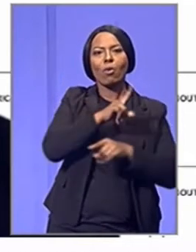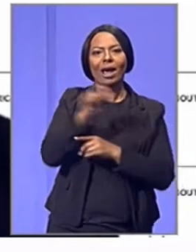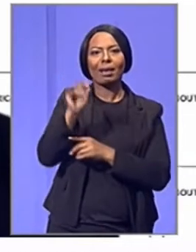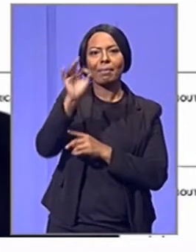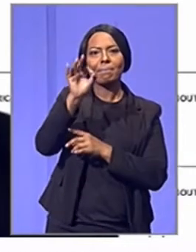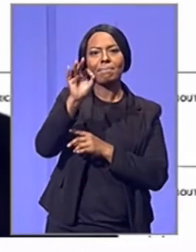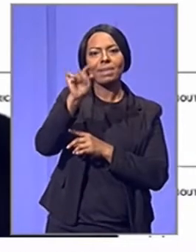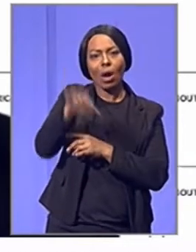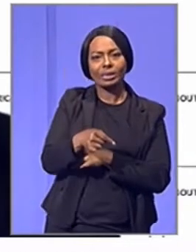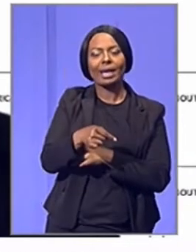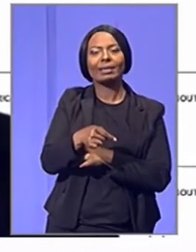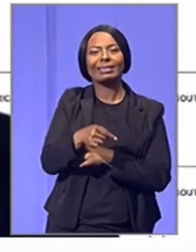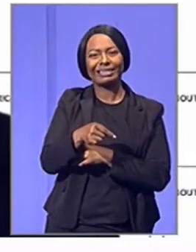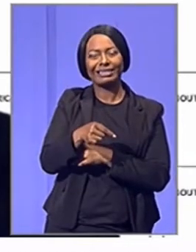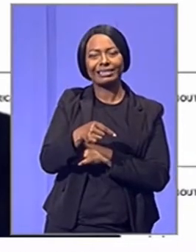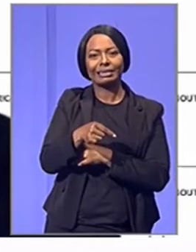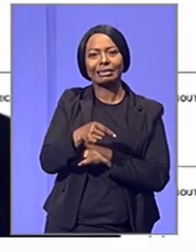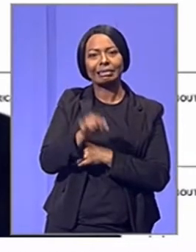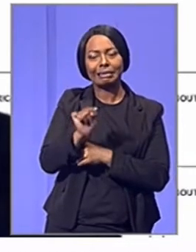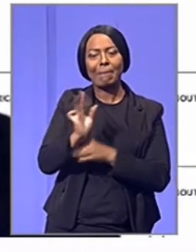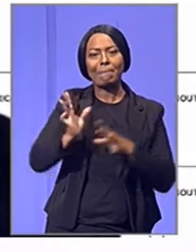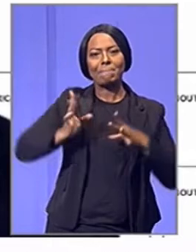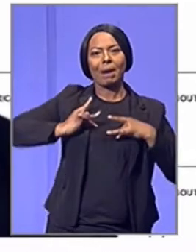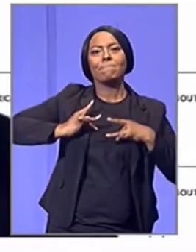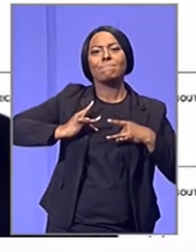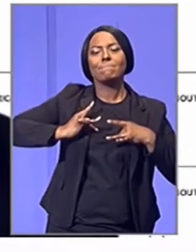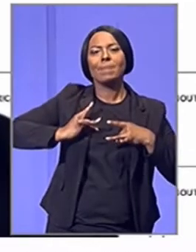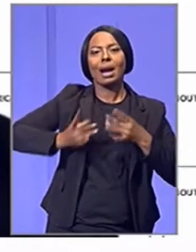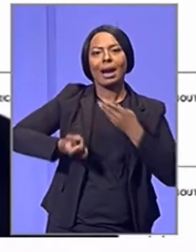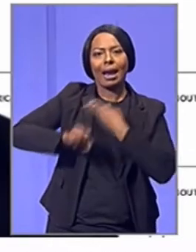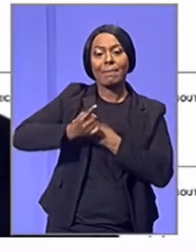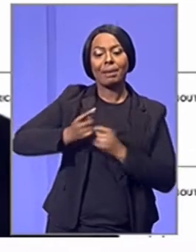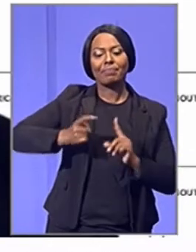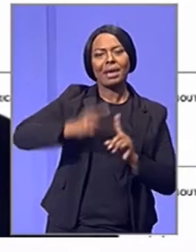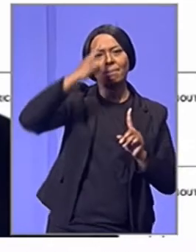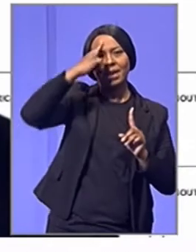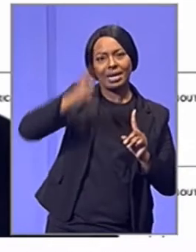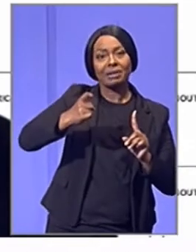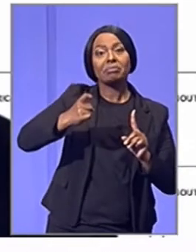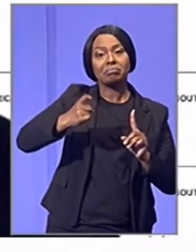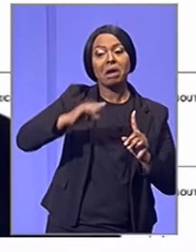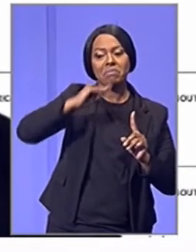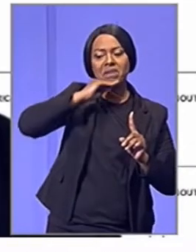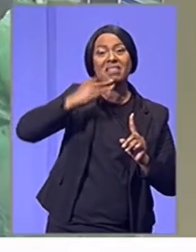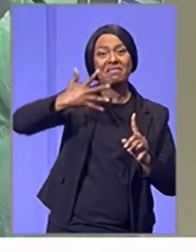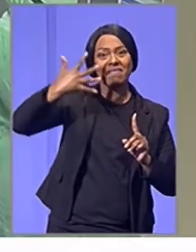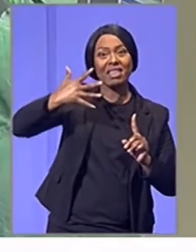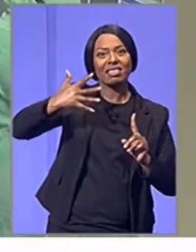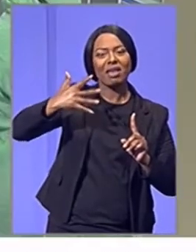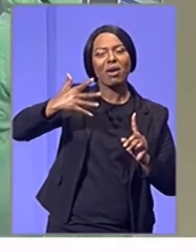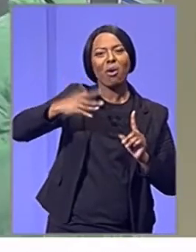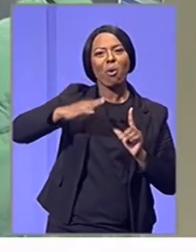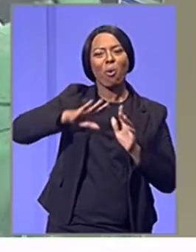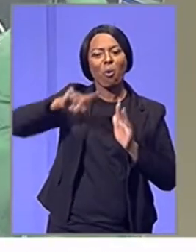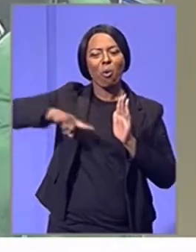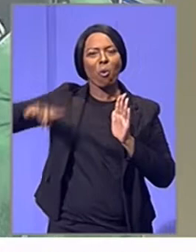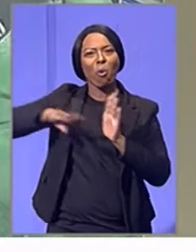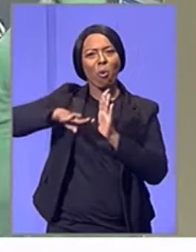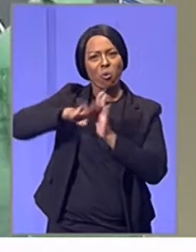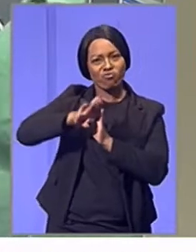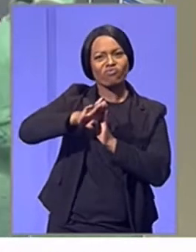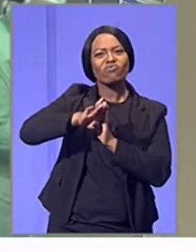population, with that as a criteria, he believes that we have entered the 5th wave. Phaahla o re lephoto